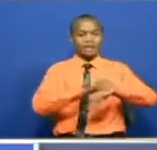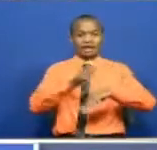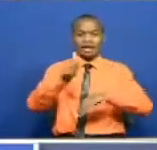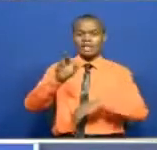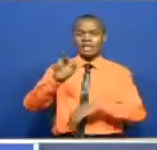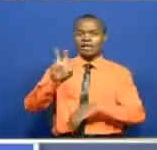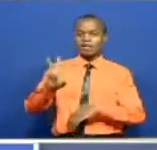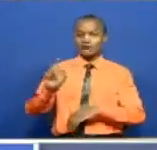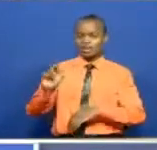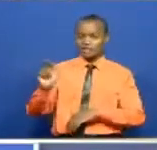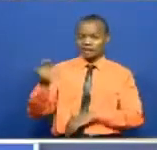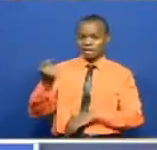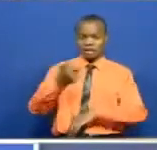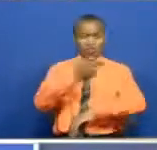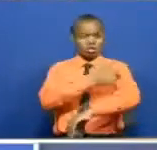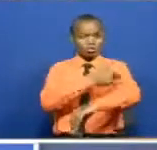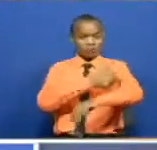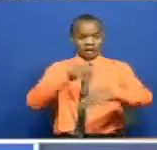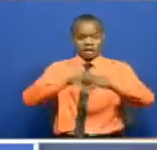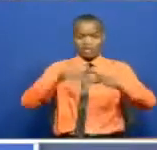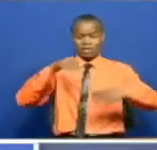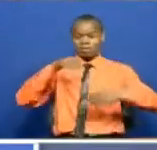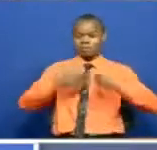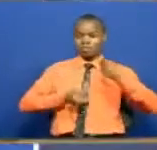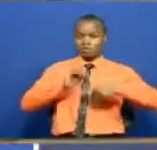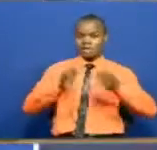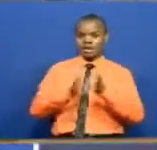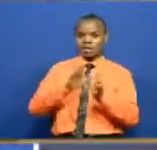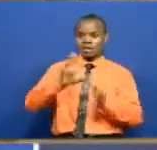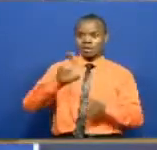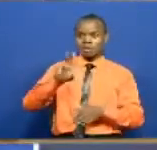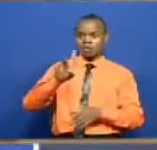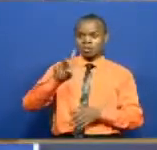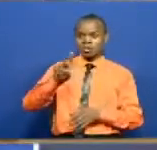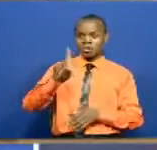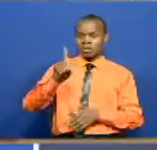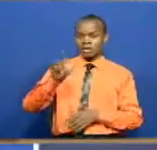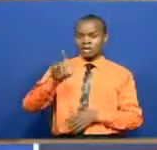Kenyan facilities in Busia and Budalangi.